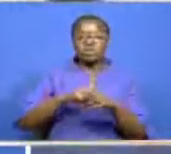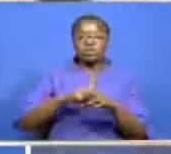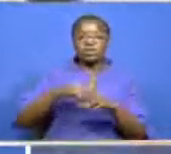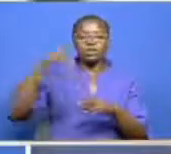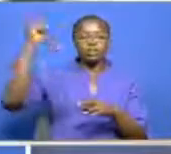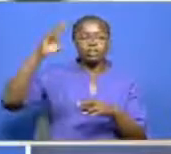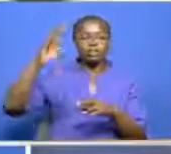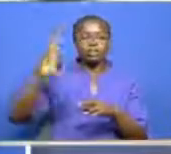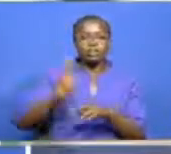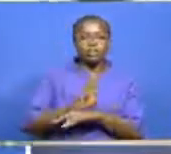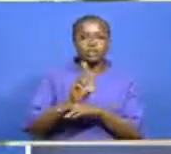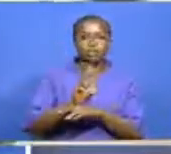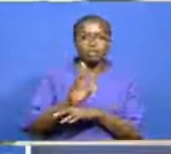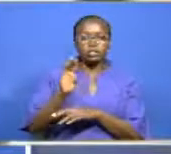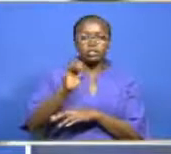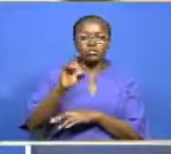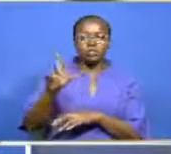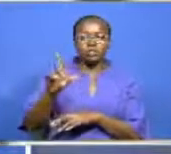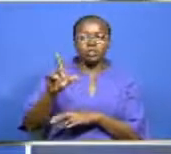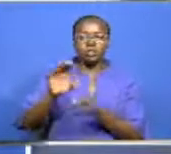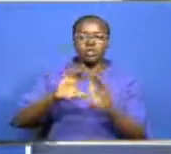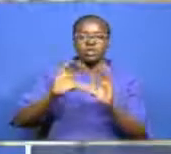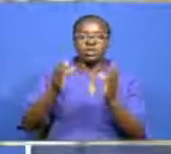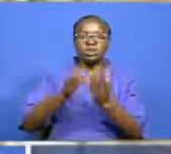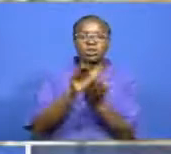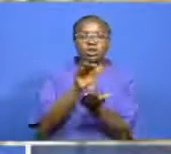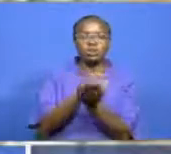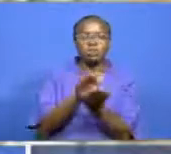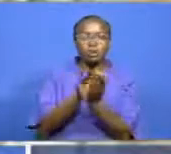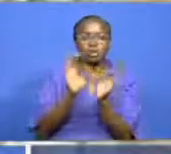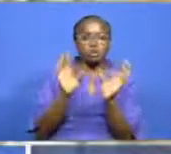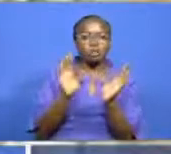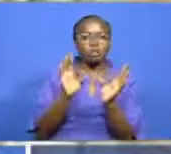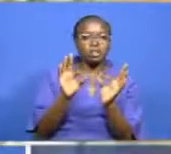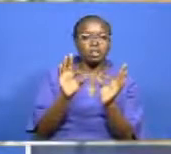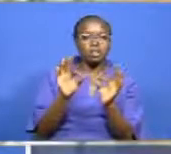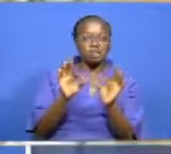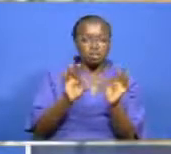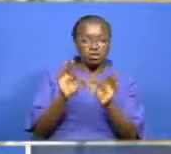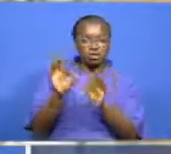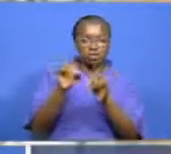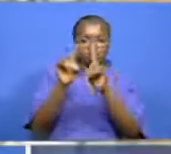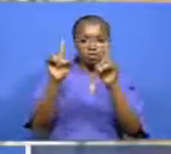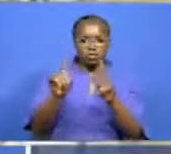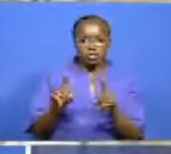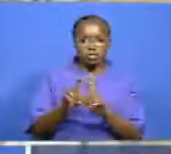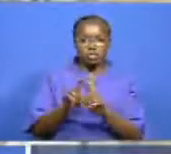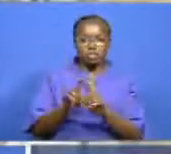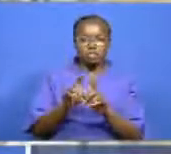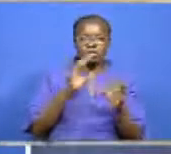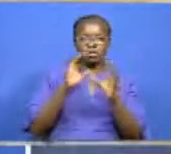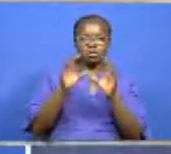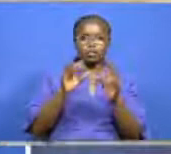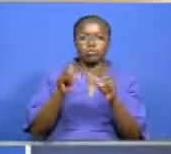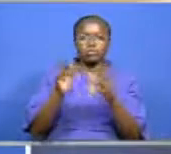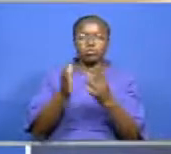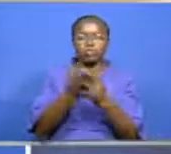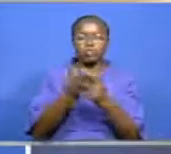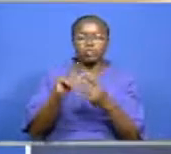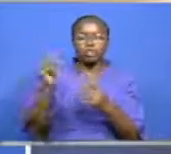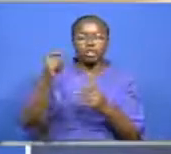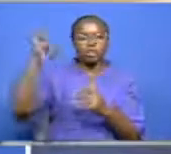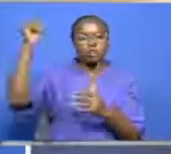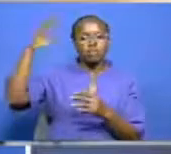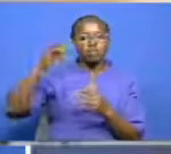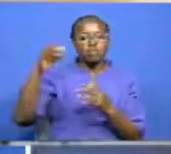and billing. The World Bank-funded project offers smart meters that will facilitate two-way communication between Kenya Power and the customer. Towards the